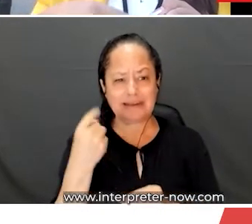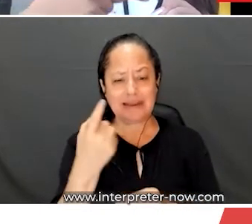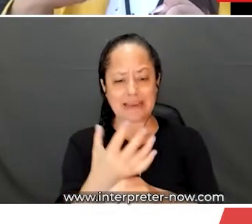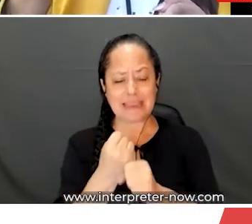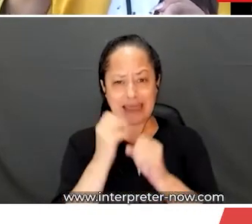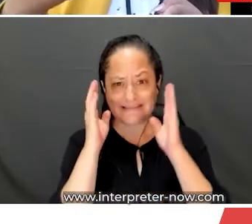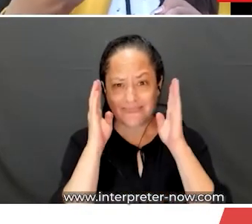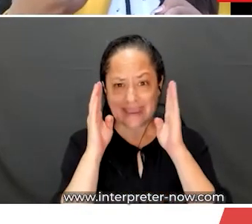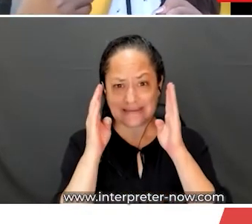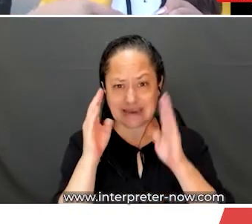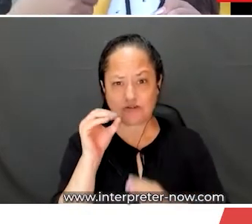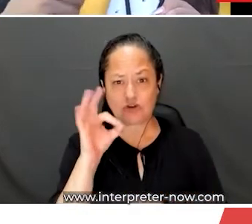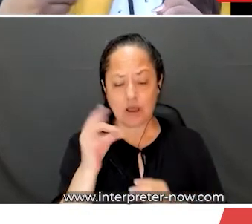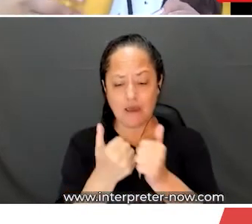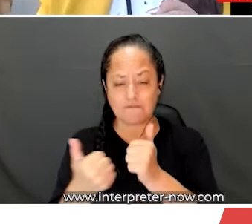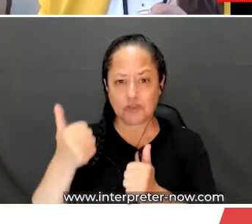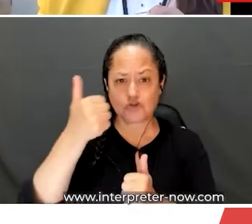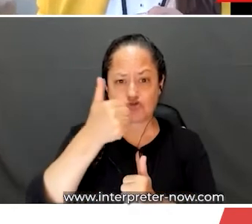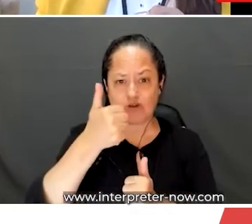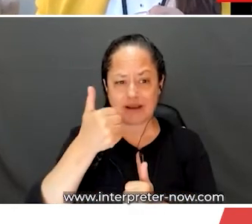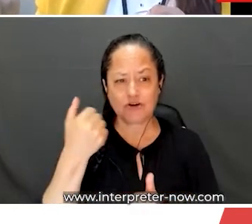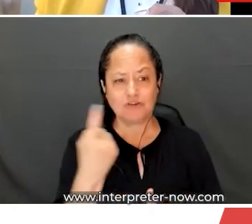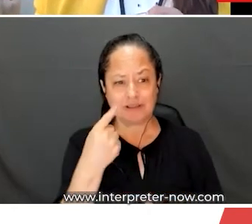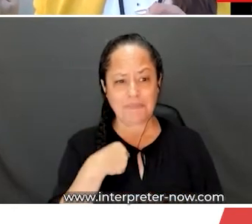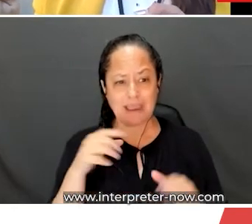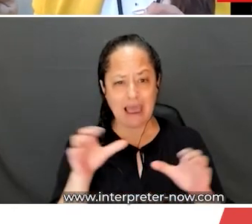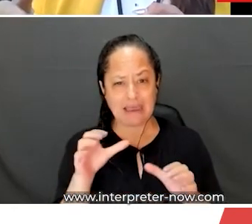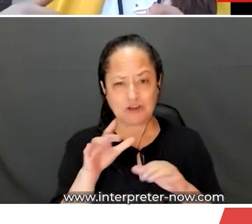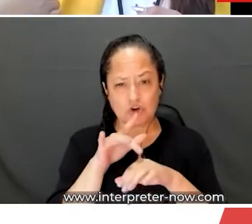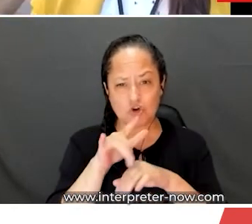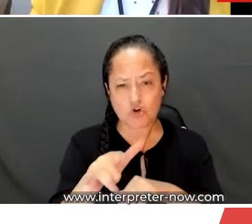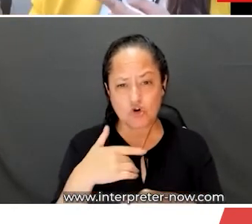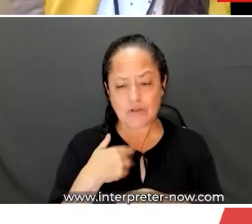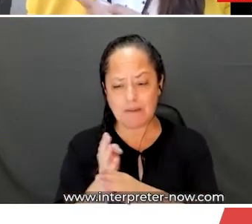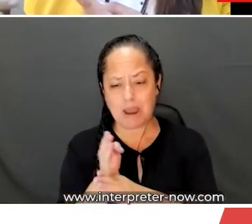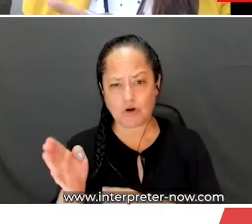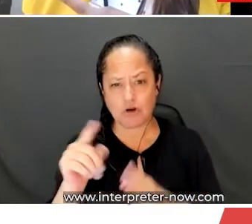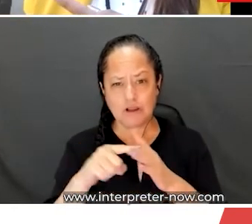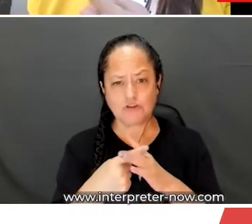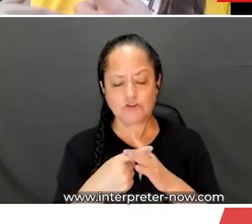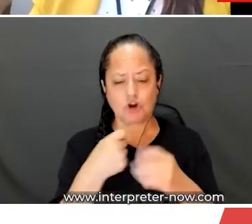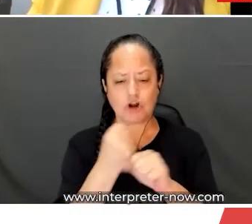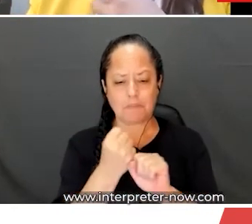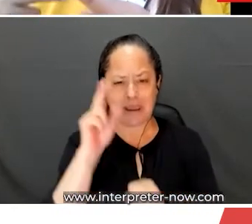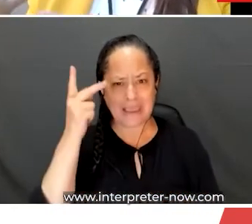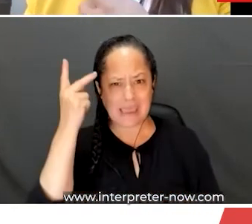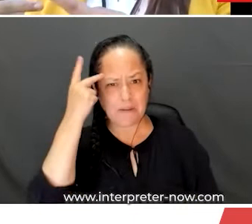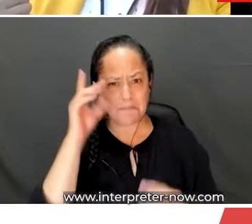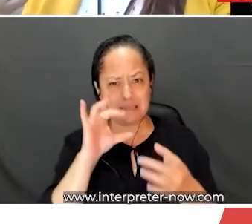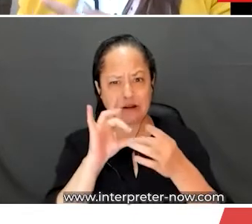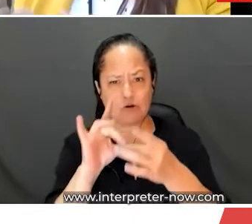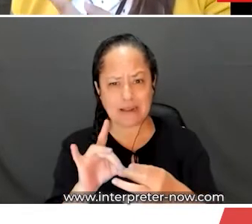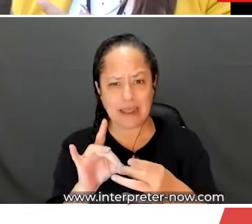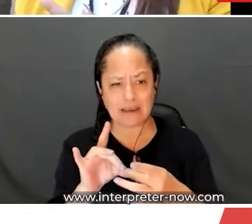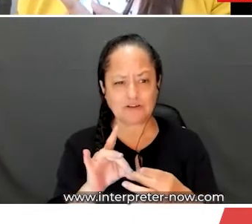attention of the directors of that's something that I did really early on in my career. I started making political connections. I started making